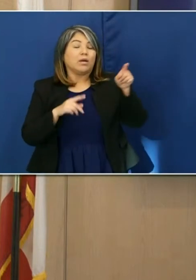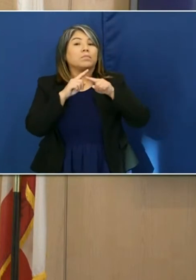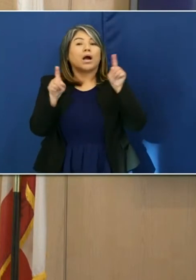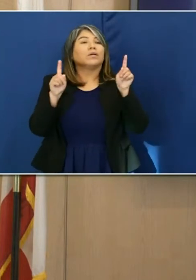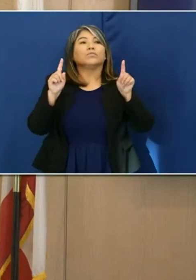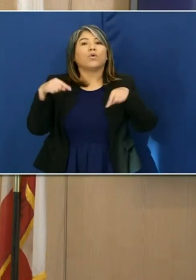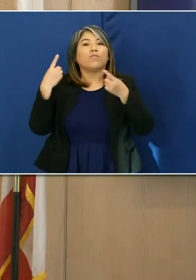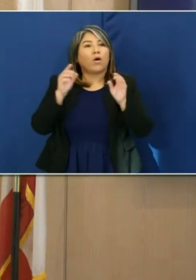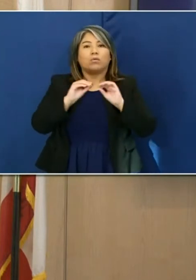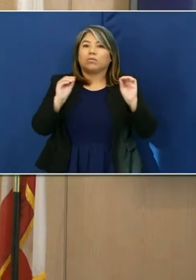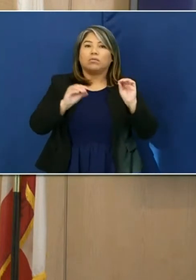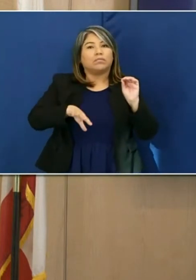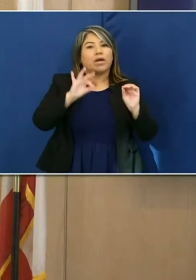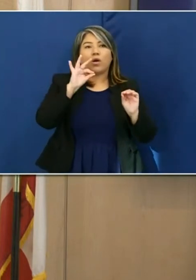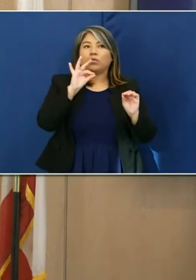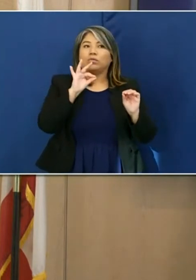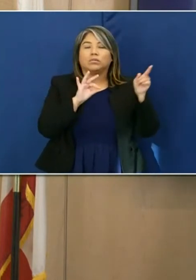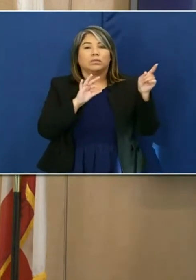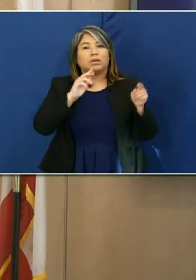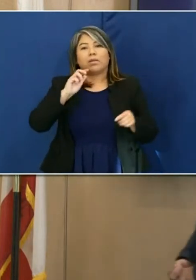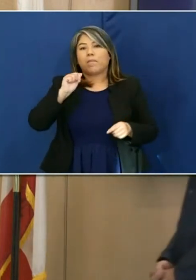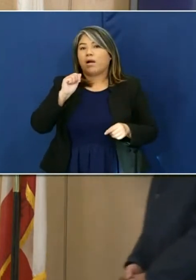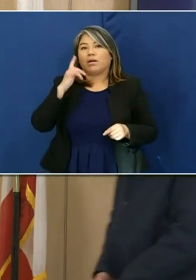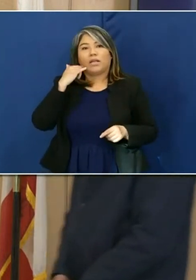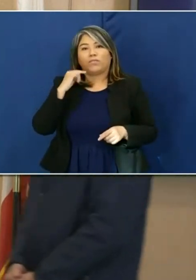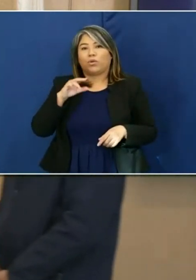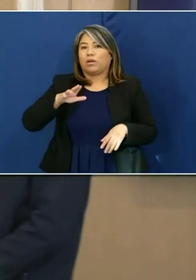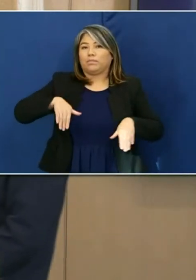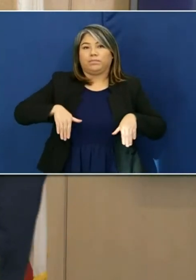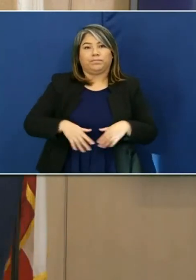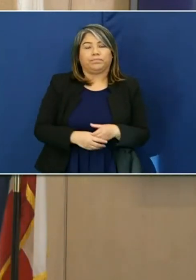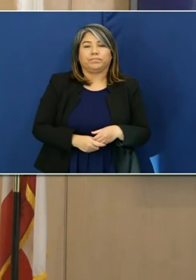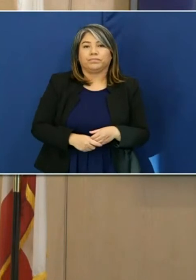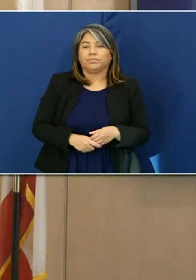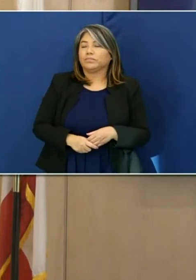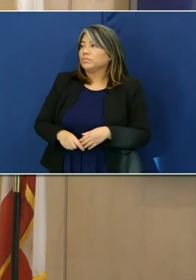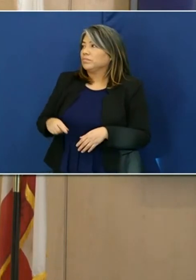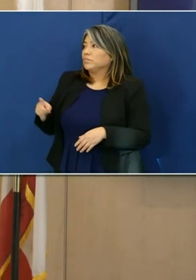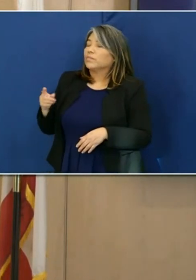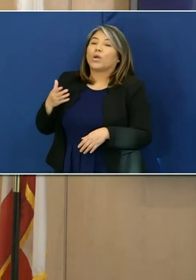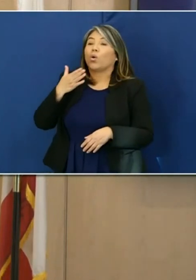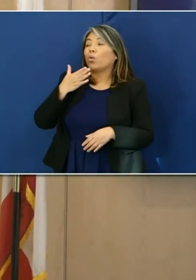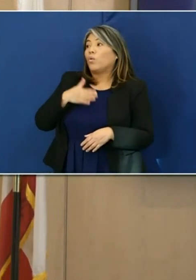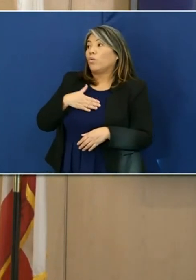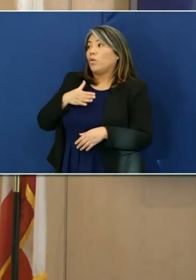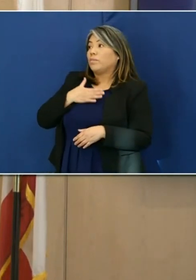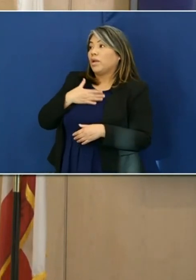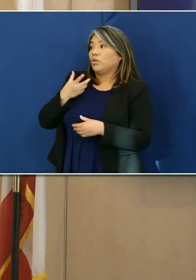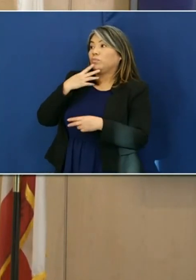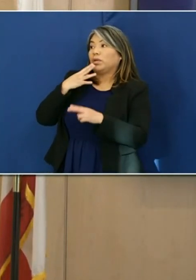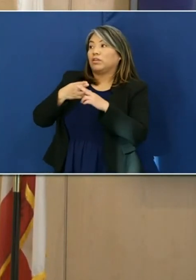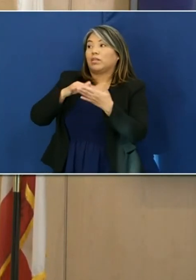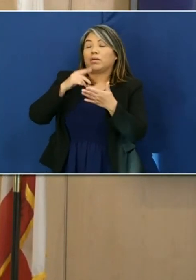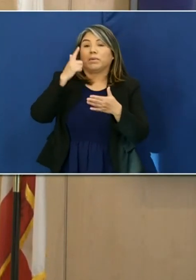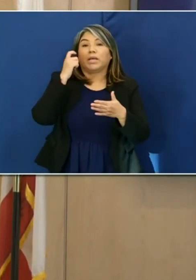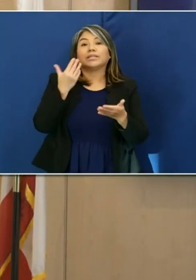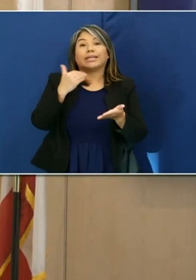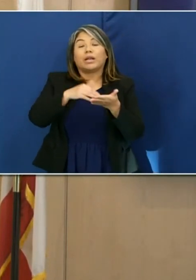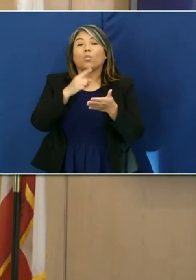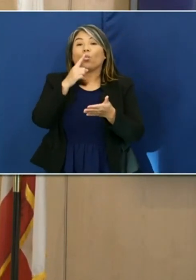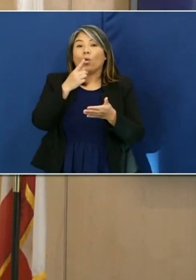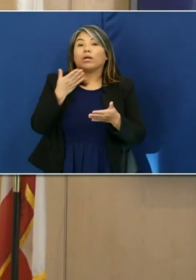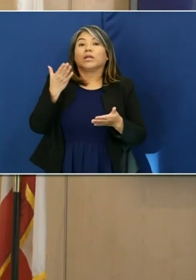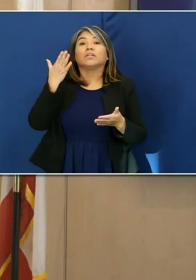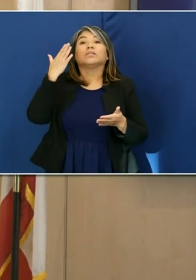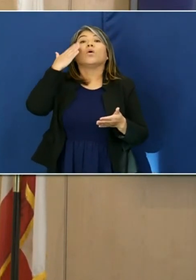California, have not detected this particular lineage yet. Yeah, I'm glad you mentioned that, Dr. Anderson, because again, one of the things that we do